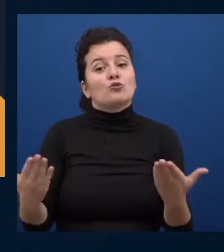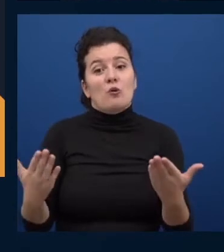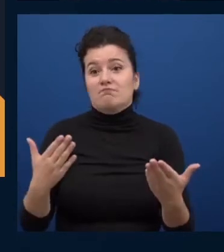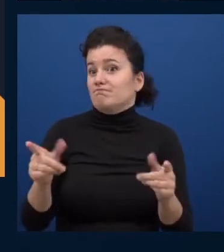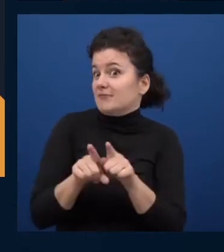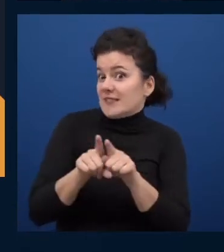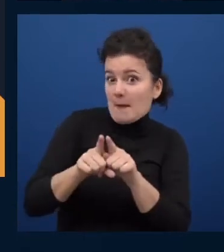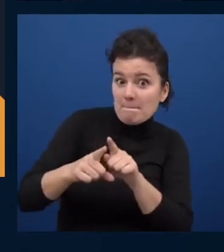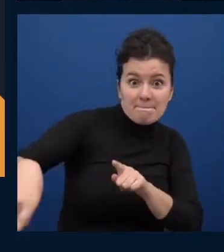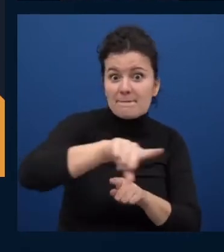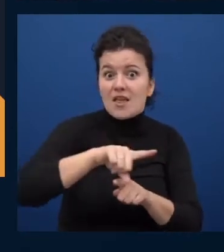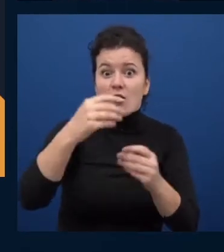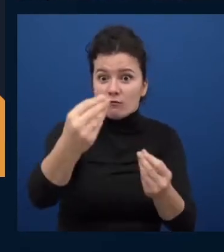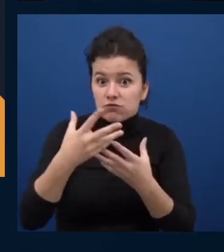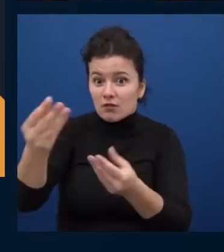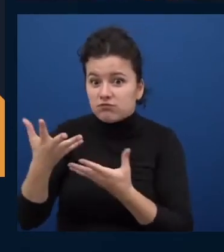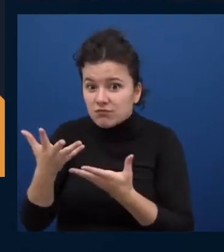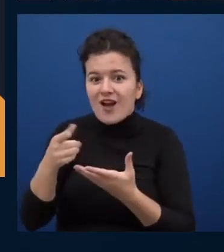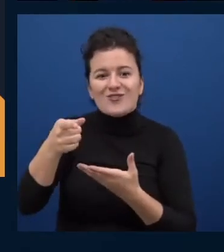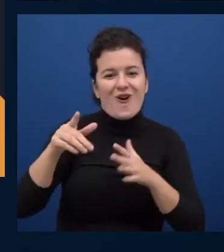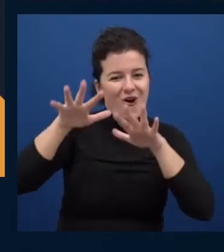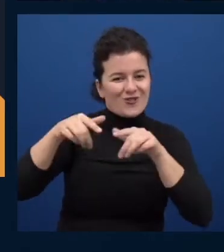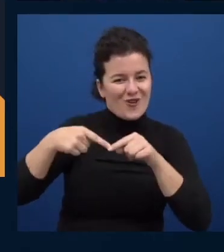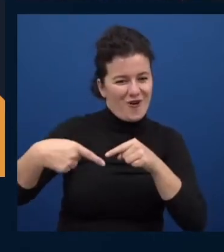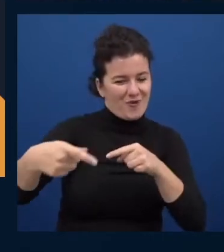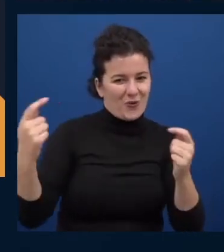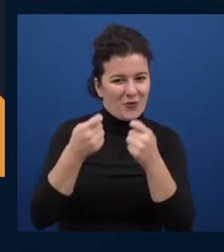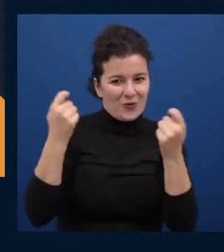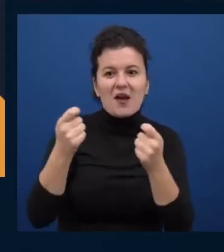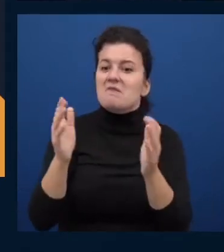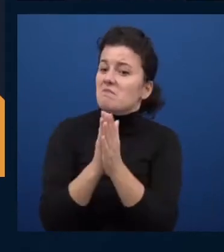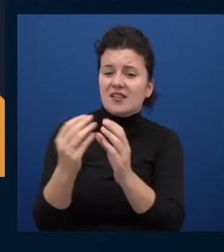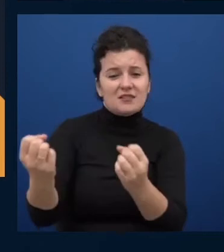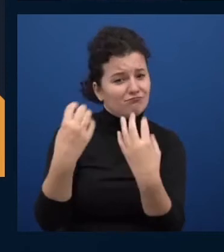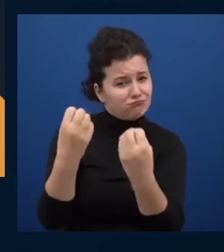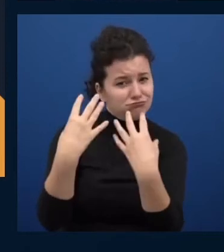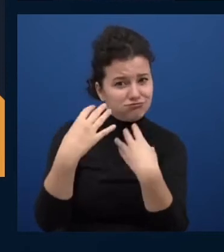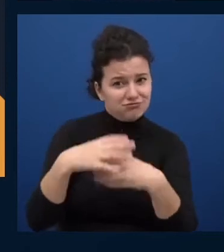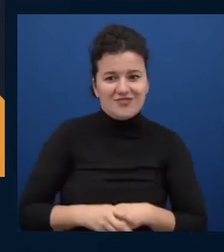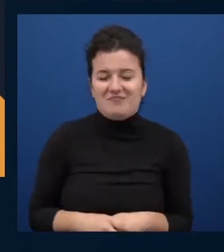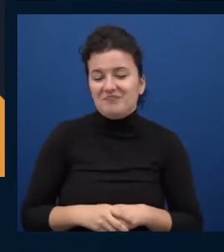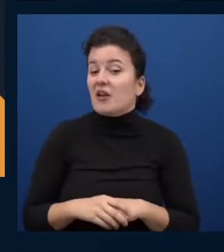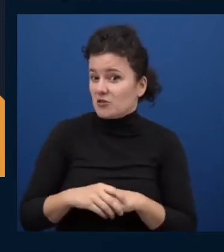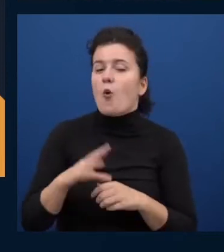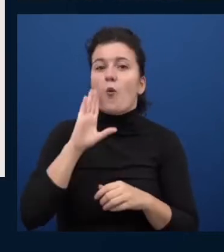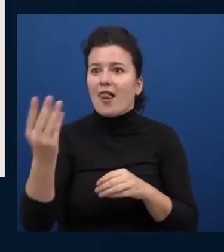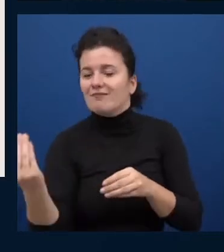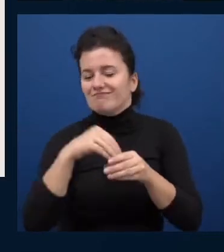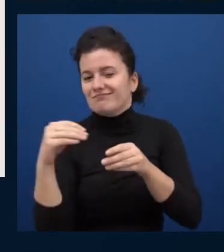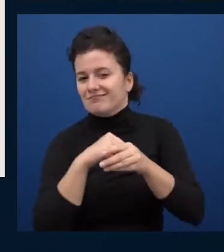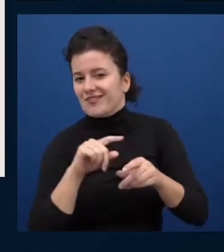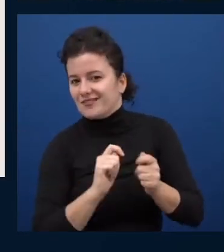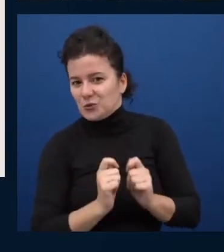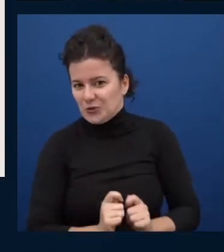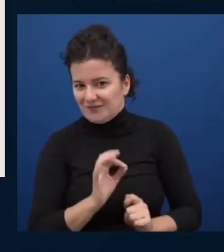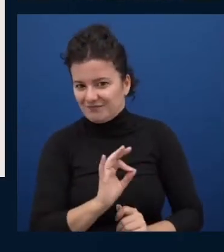contributions in Hacktoberfest, and we hope to get as many of those as possible into 8.10 as well. Then we